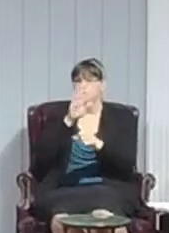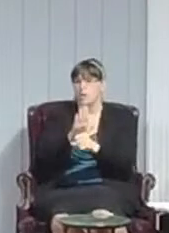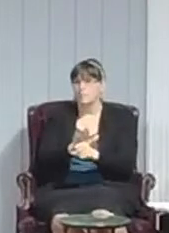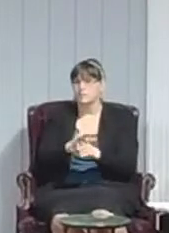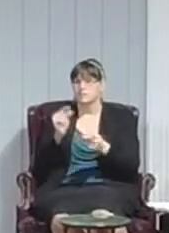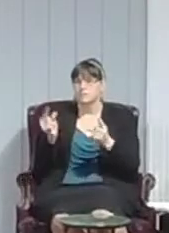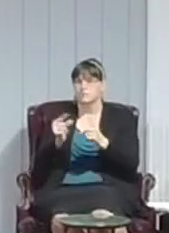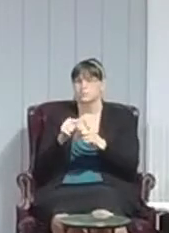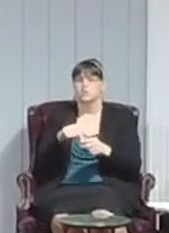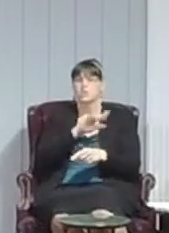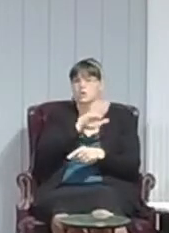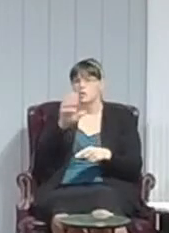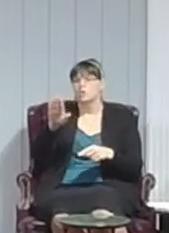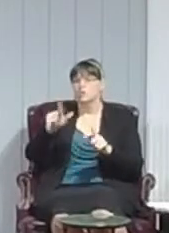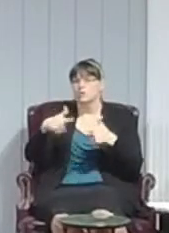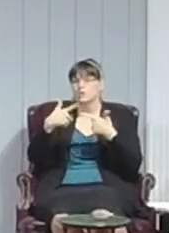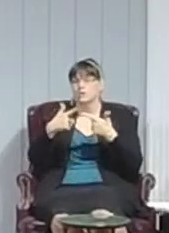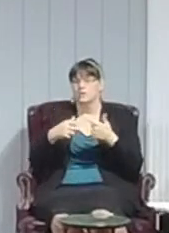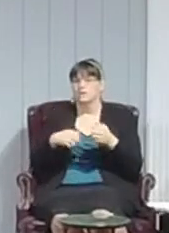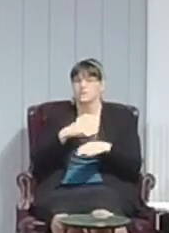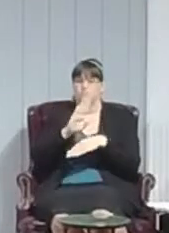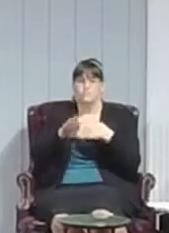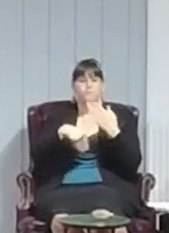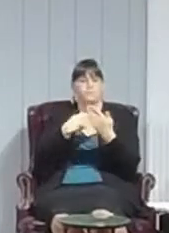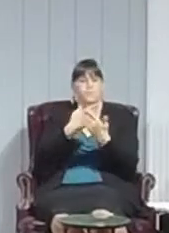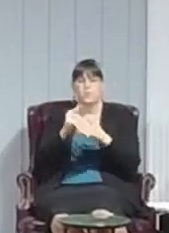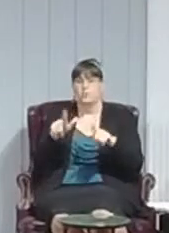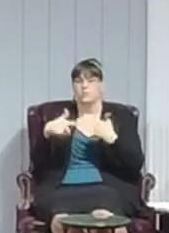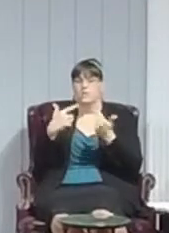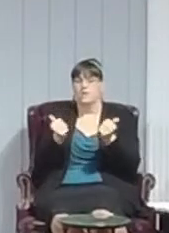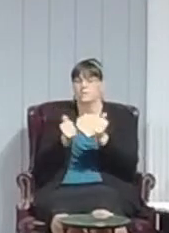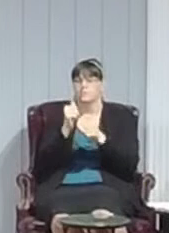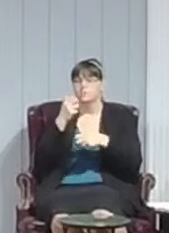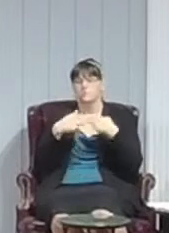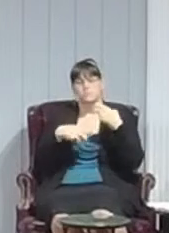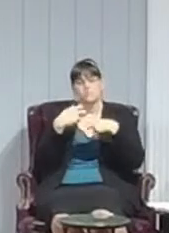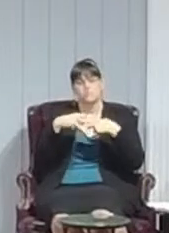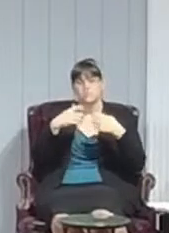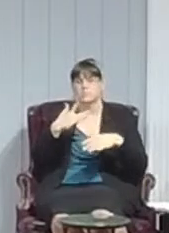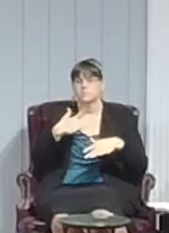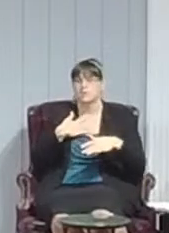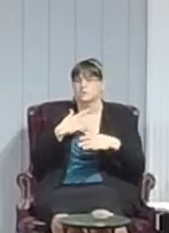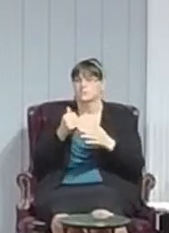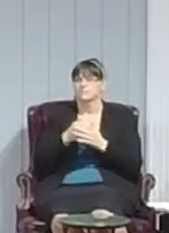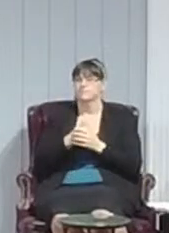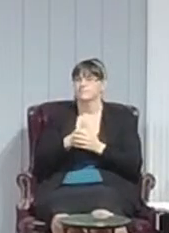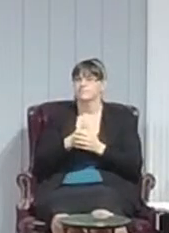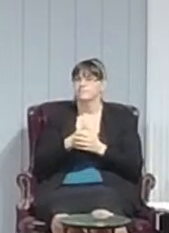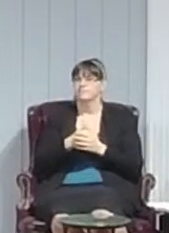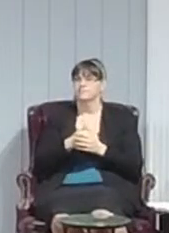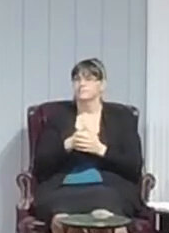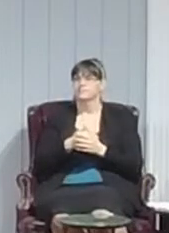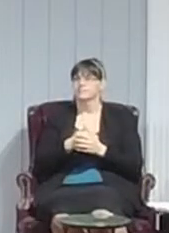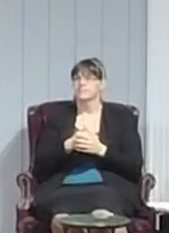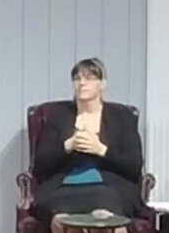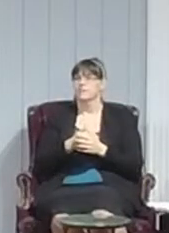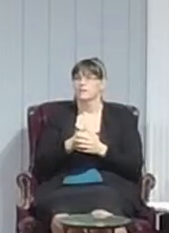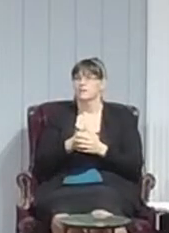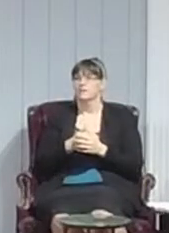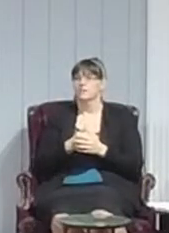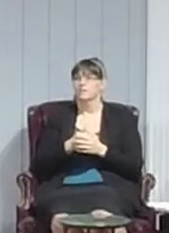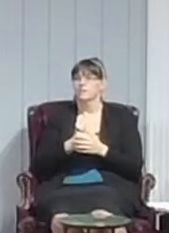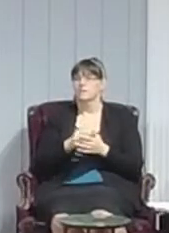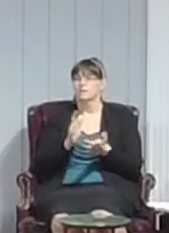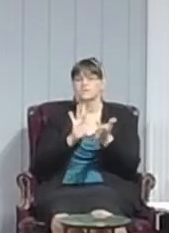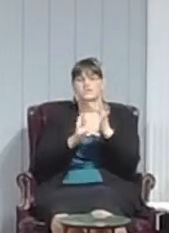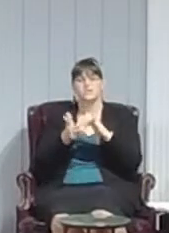you, you're going to live the rest of your life with a troubled heart. He's not going to